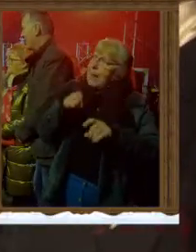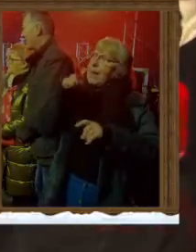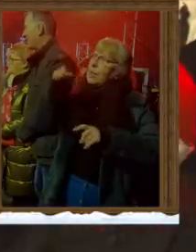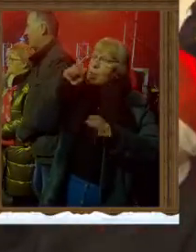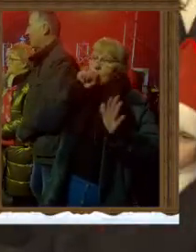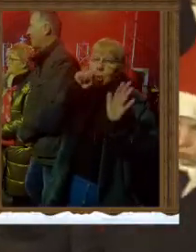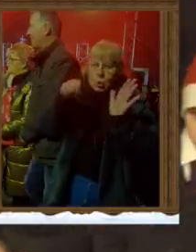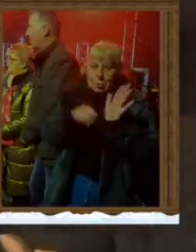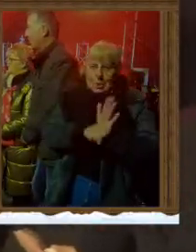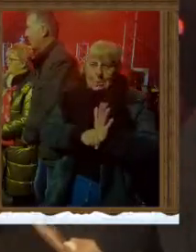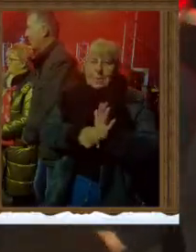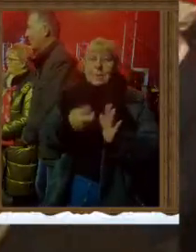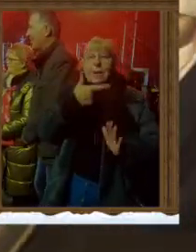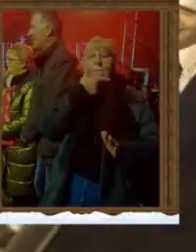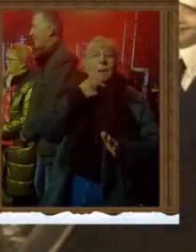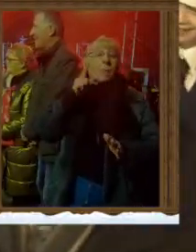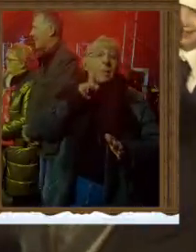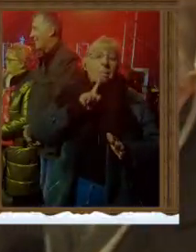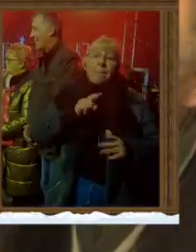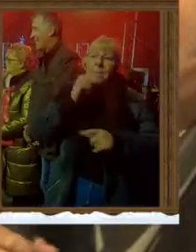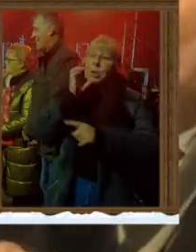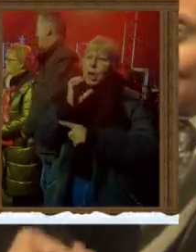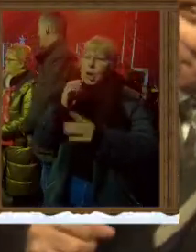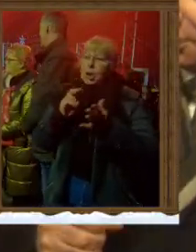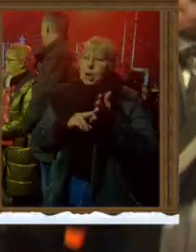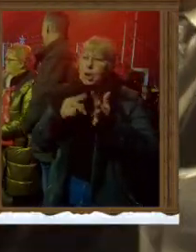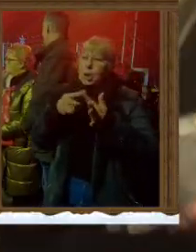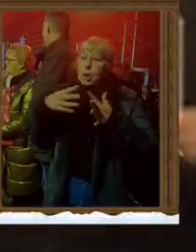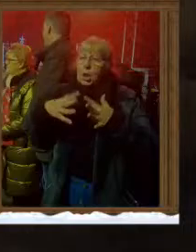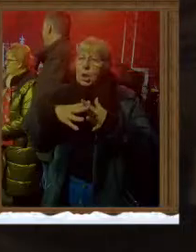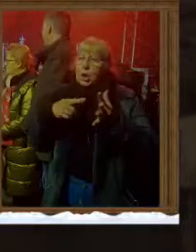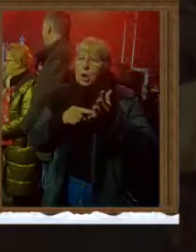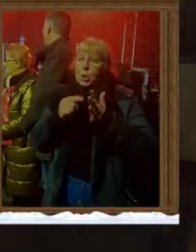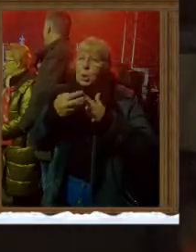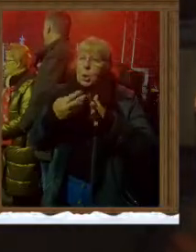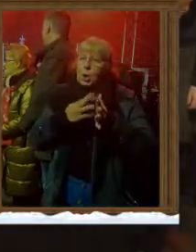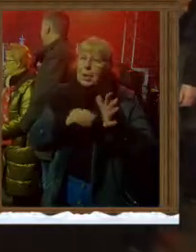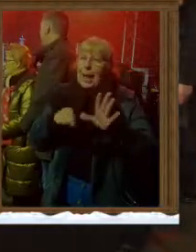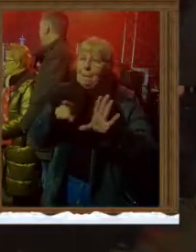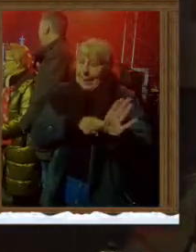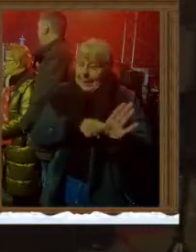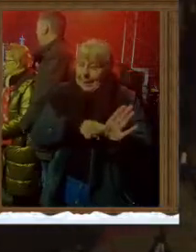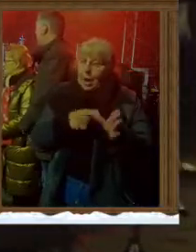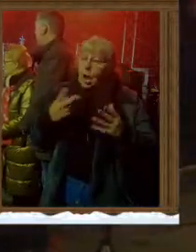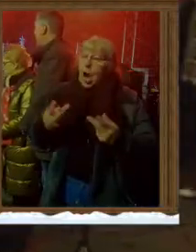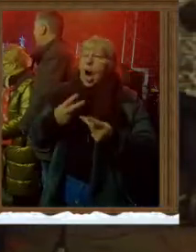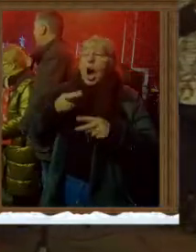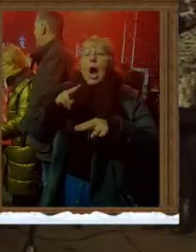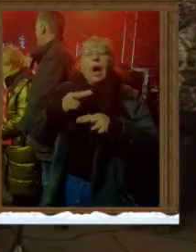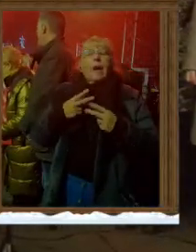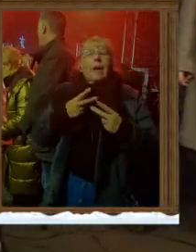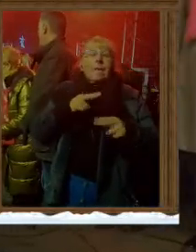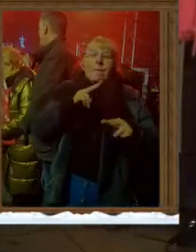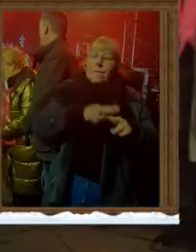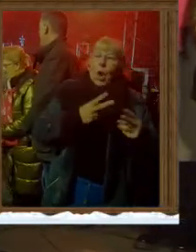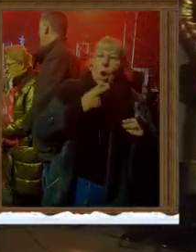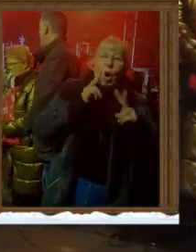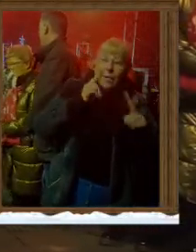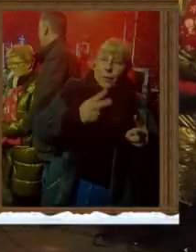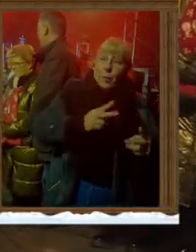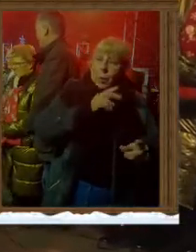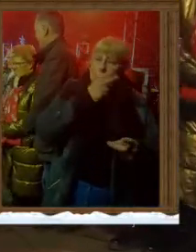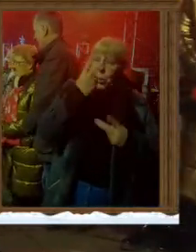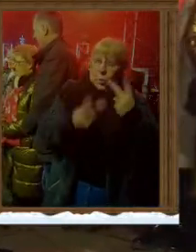the People's Church, Newtownabbey. We're going to have Fairview Choir now singing on their own, and then we're going to